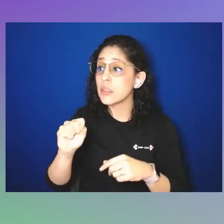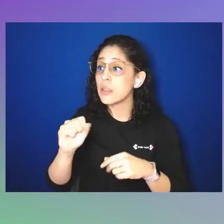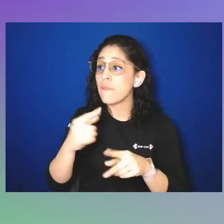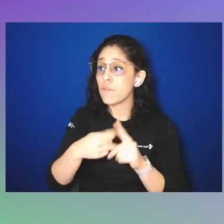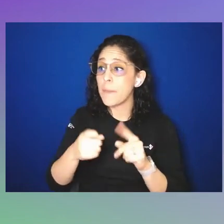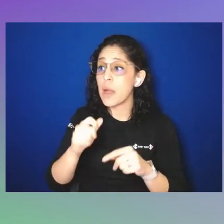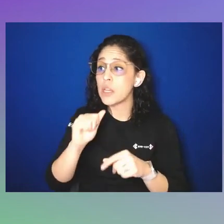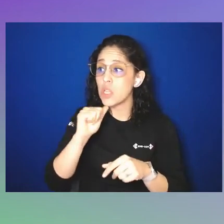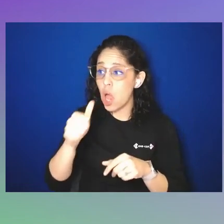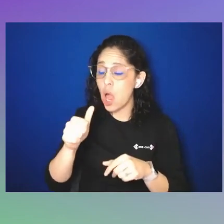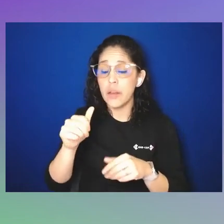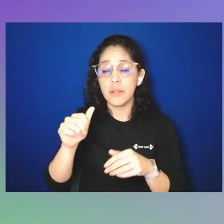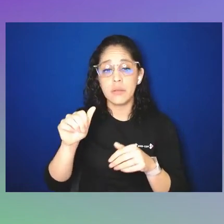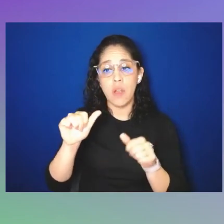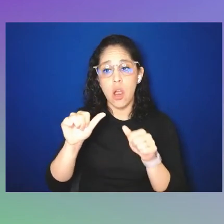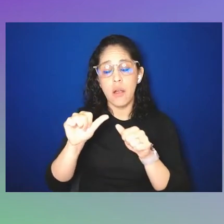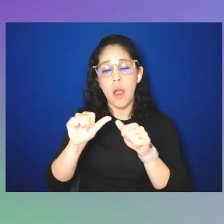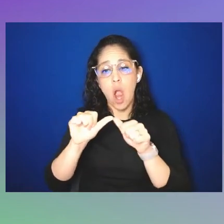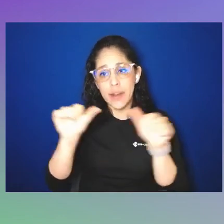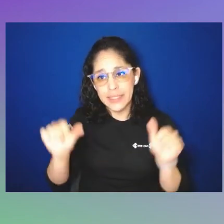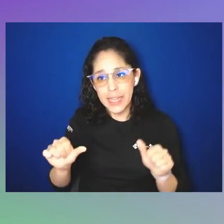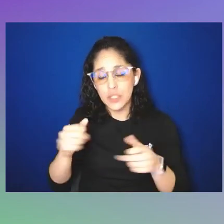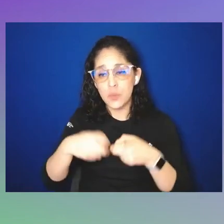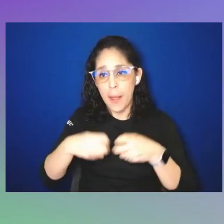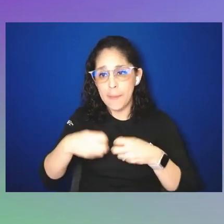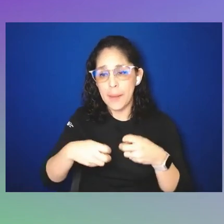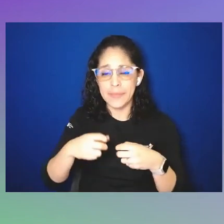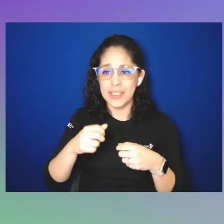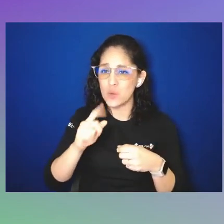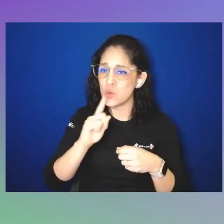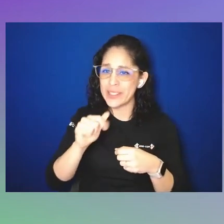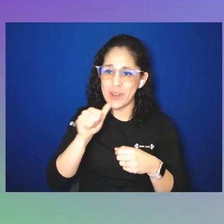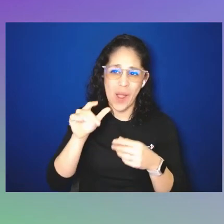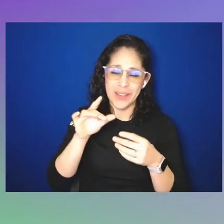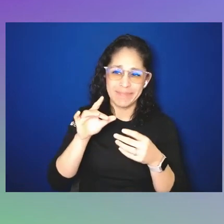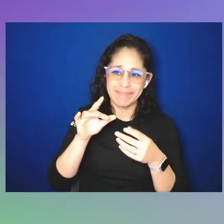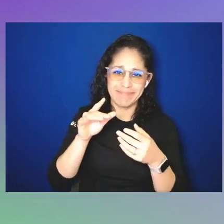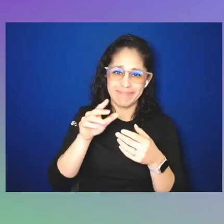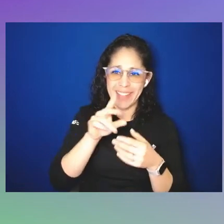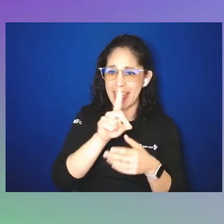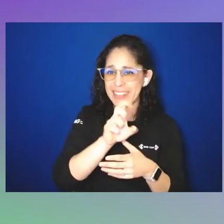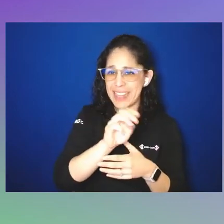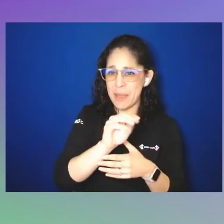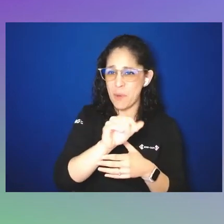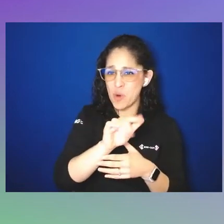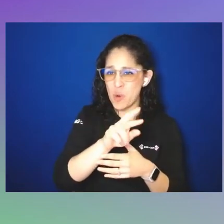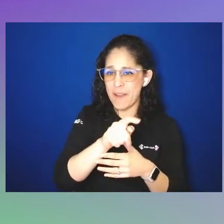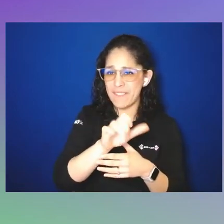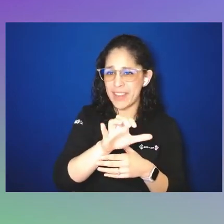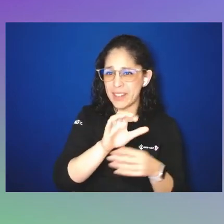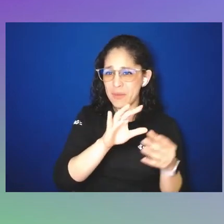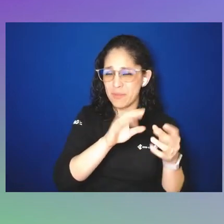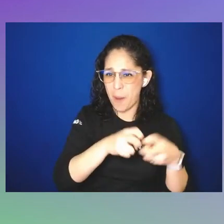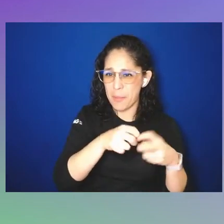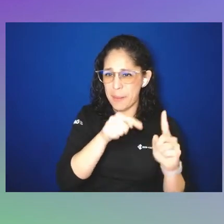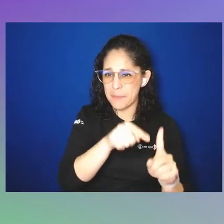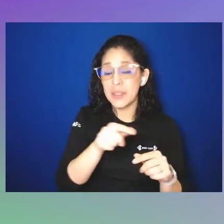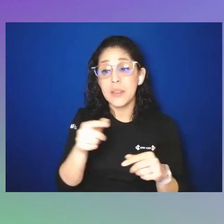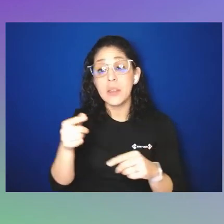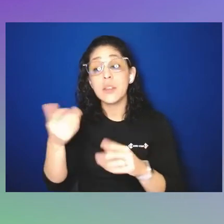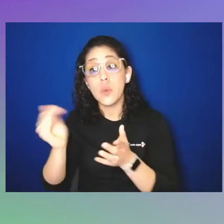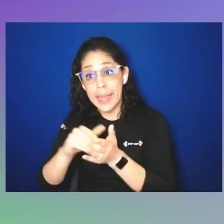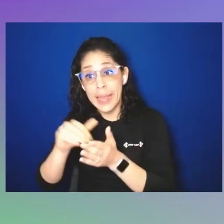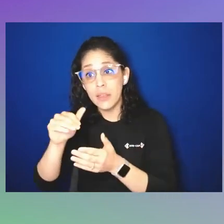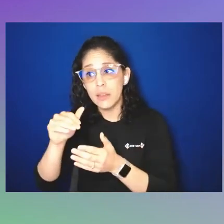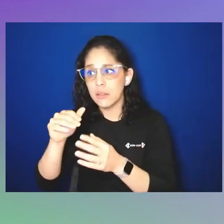demographic related problem. So yeah, it's just make sure that the tools work with your